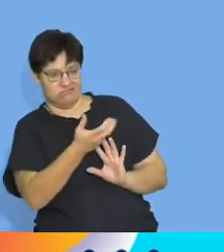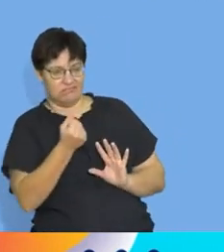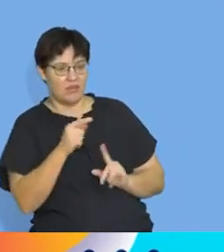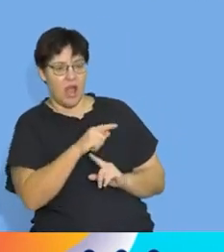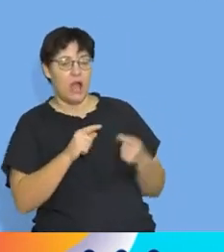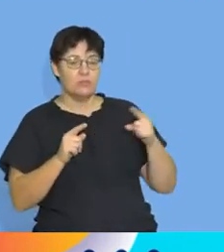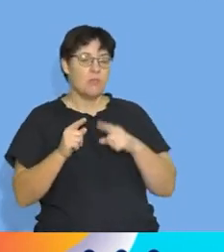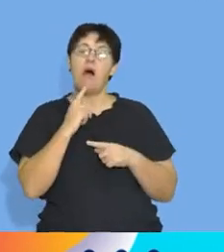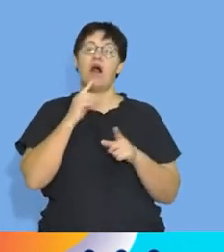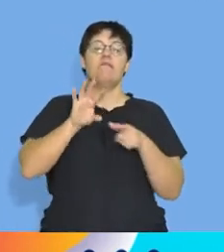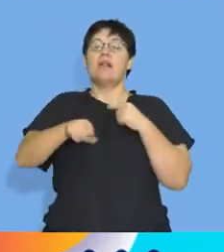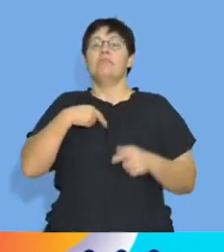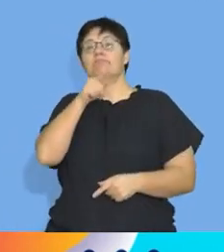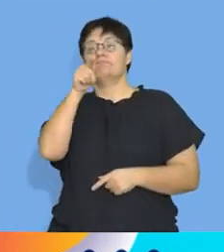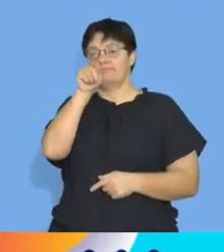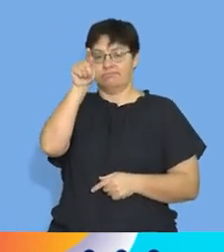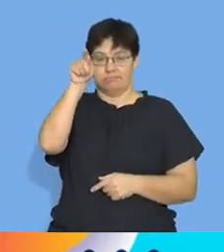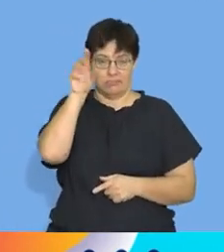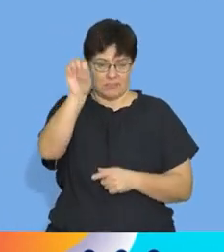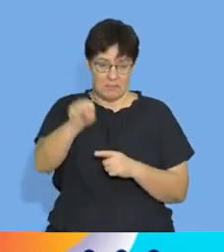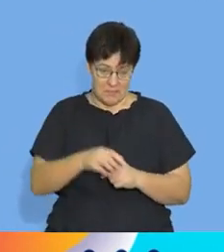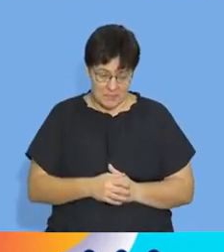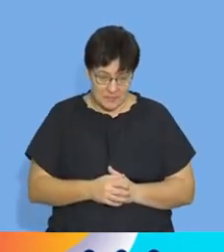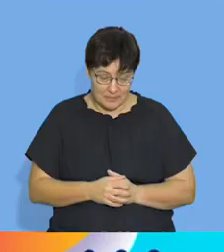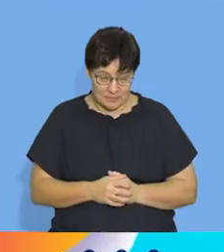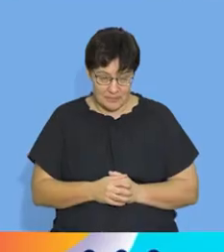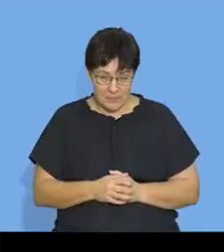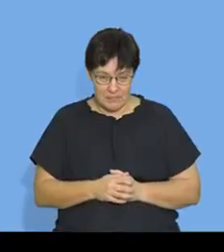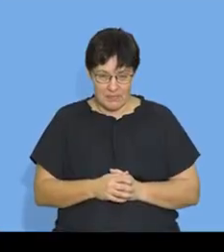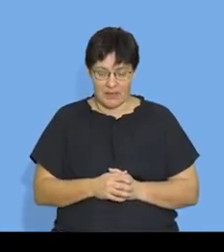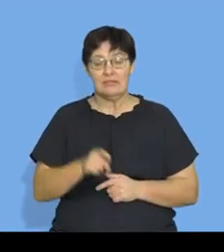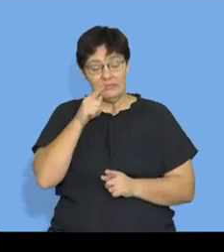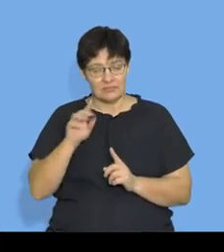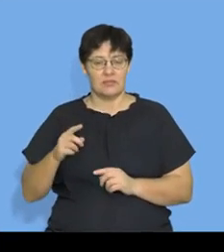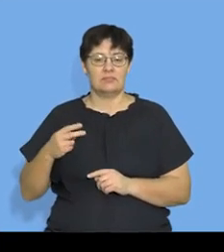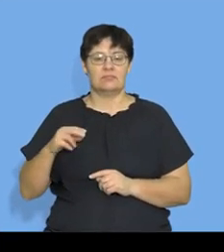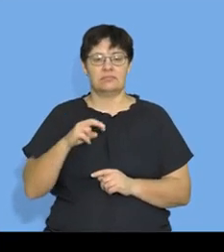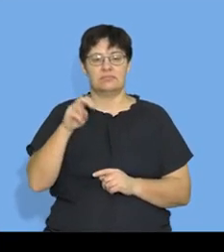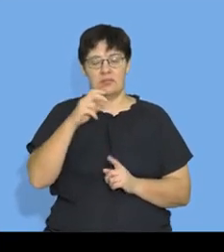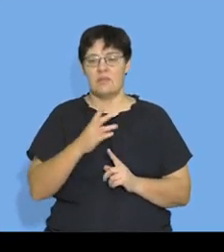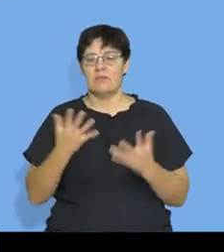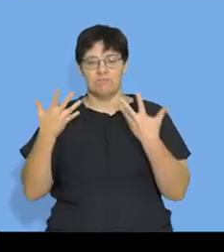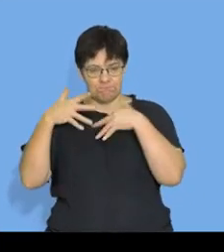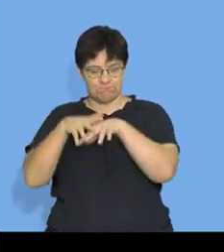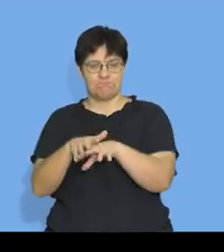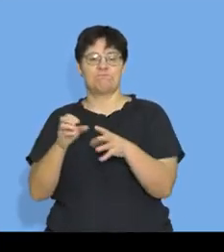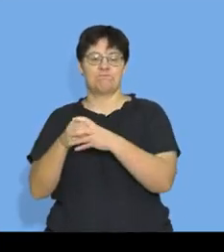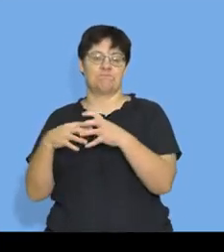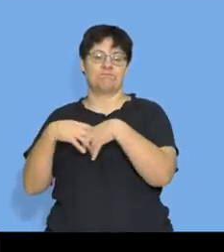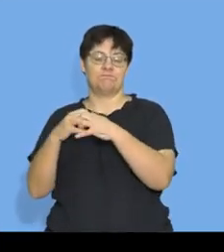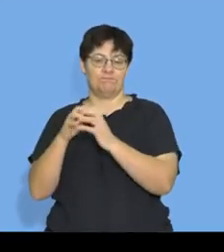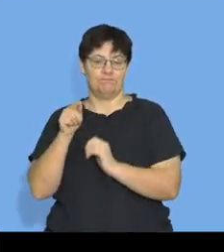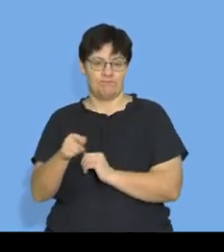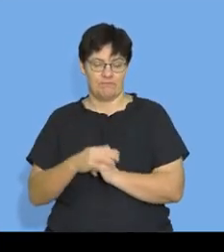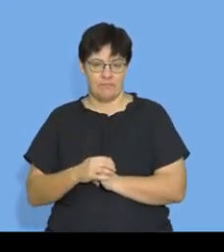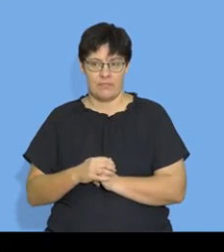is sensed by these sperm cells that draws them up into the fallopian tube. And so they will then travel and they will fuse with this to form